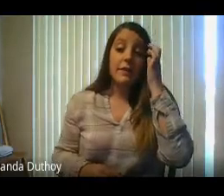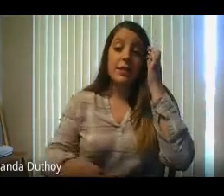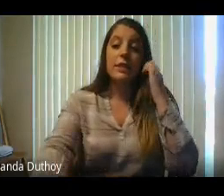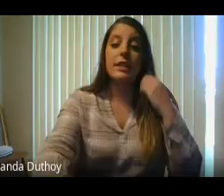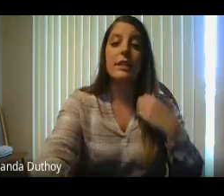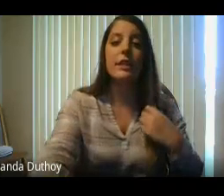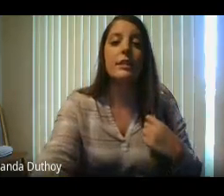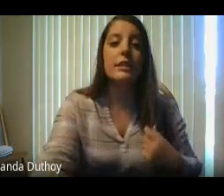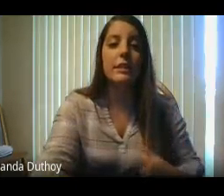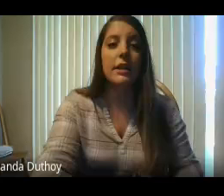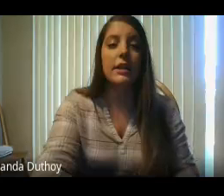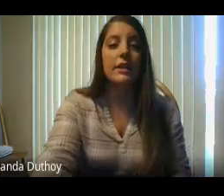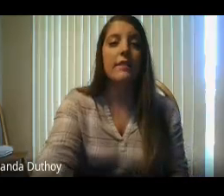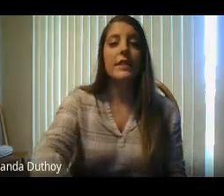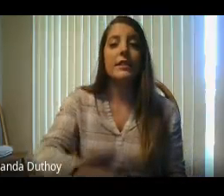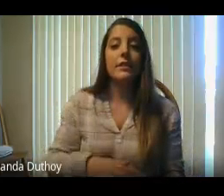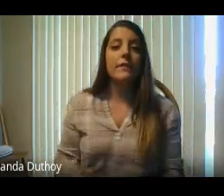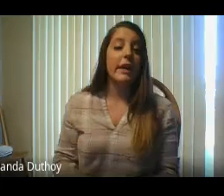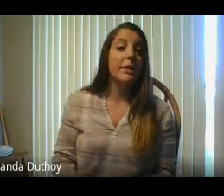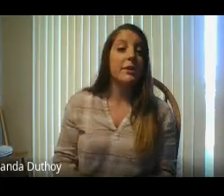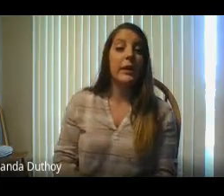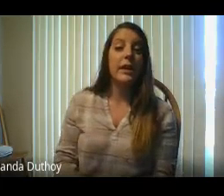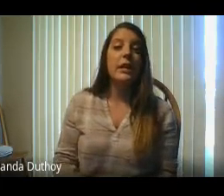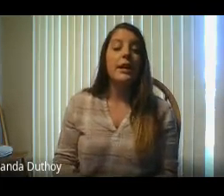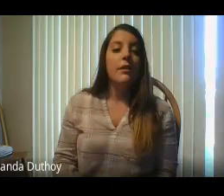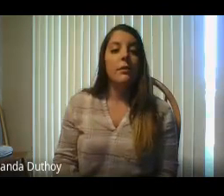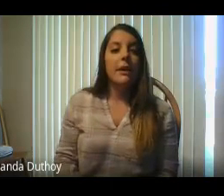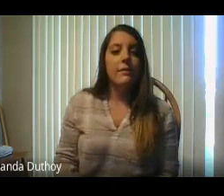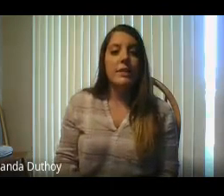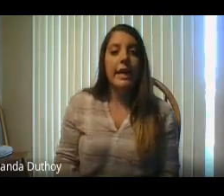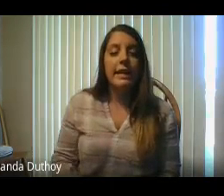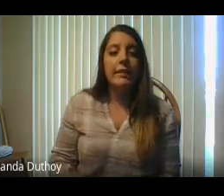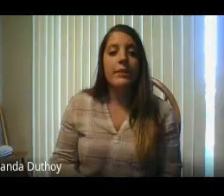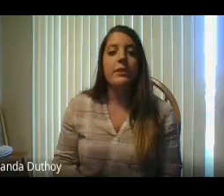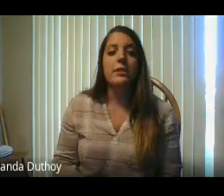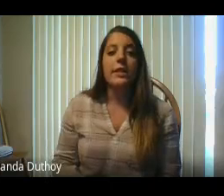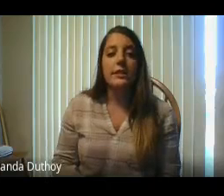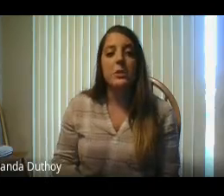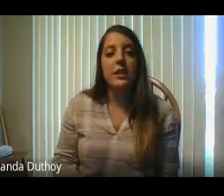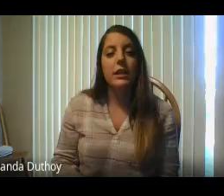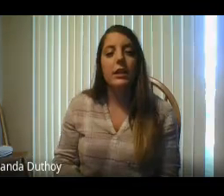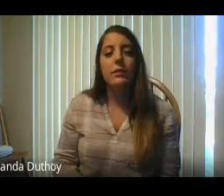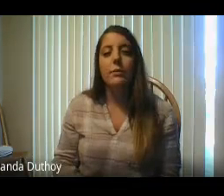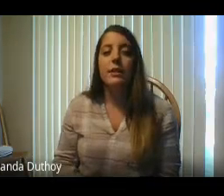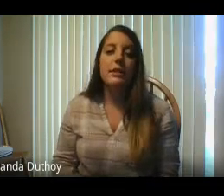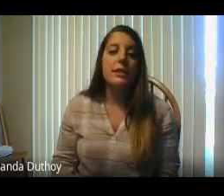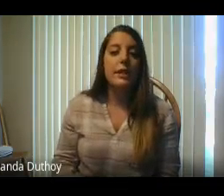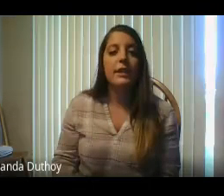All right, we are officially starting physical environment unit. We'll begin with time, then go to days of the